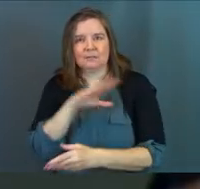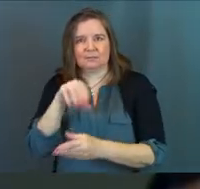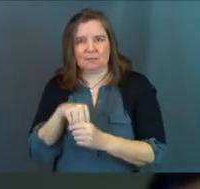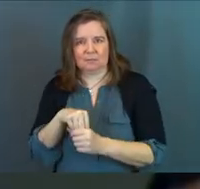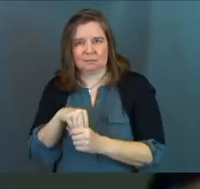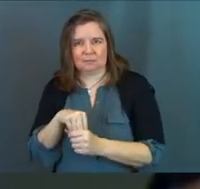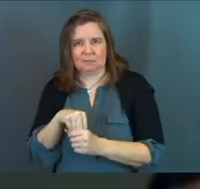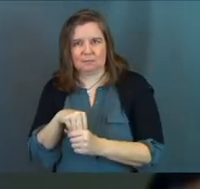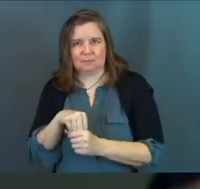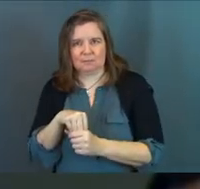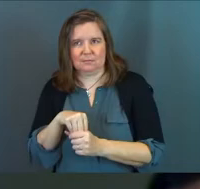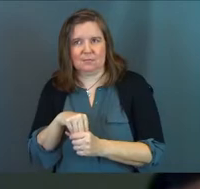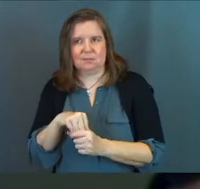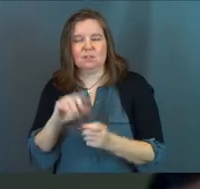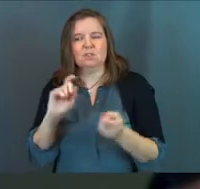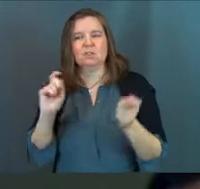view.